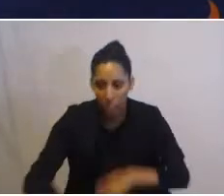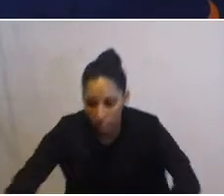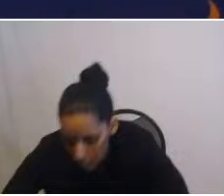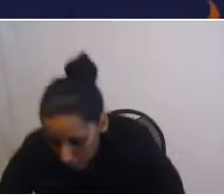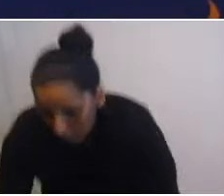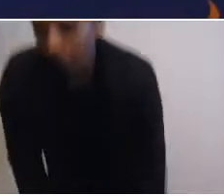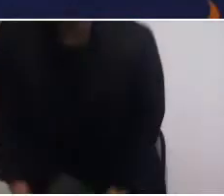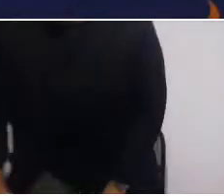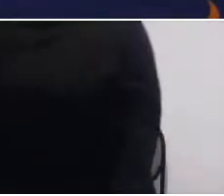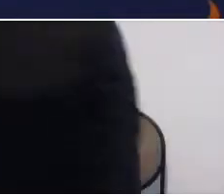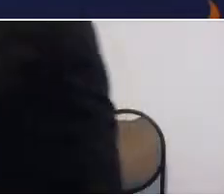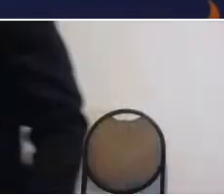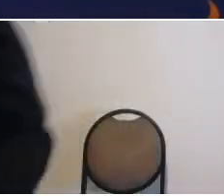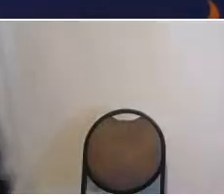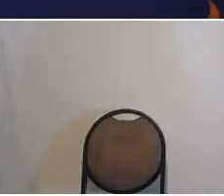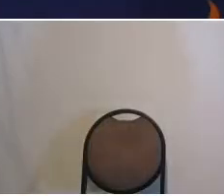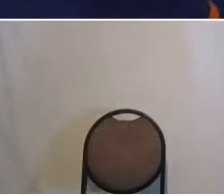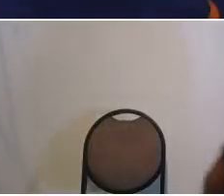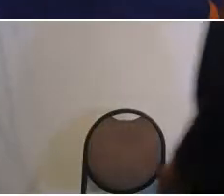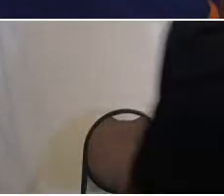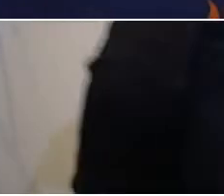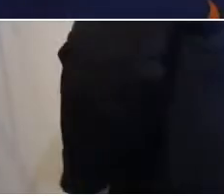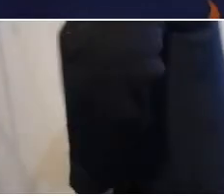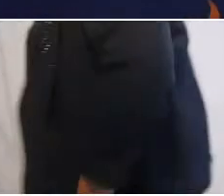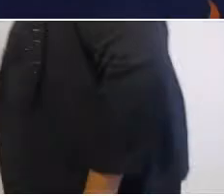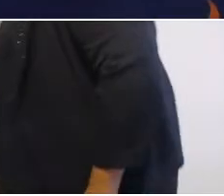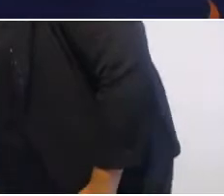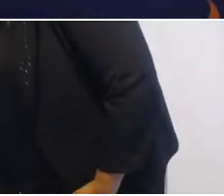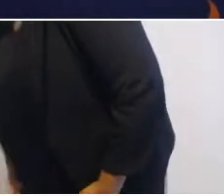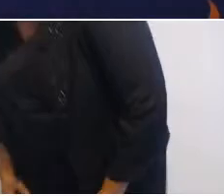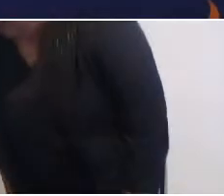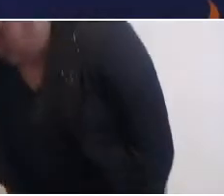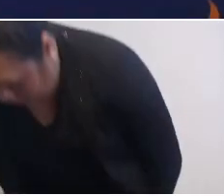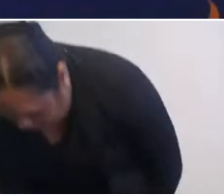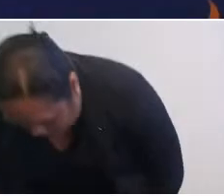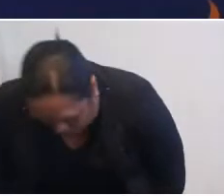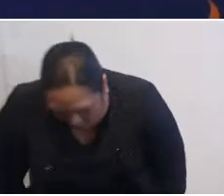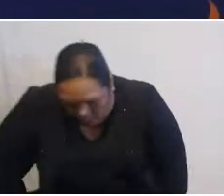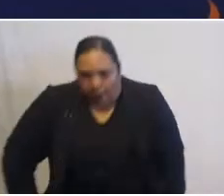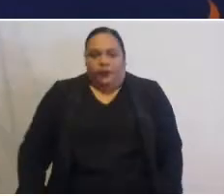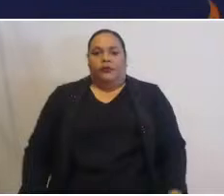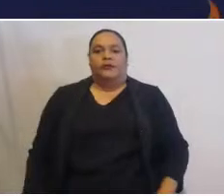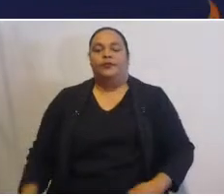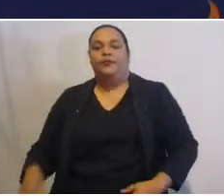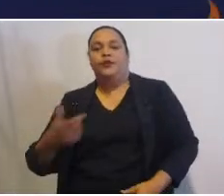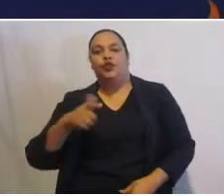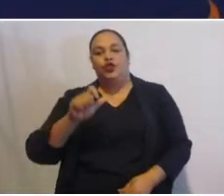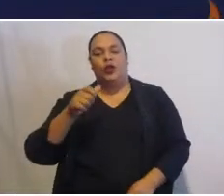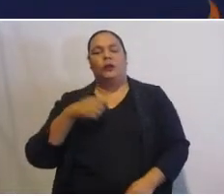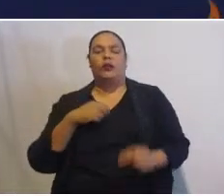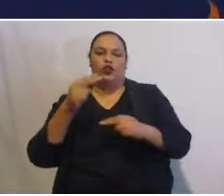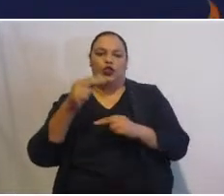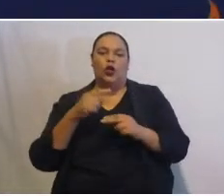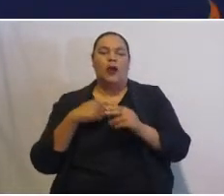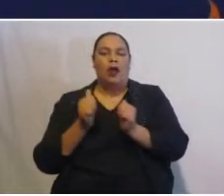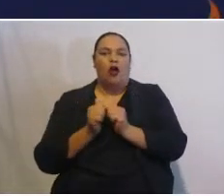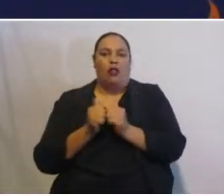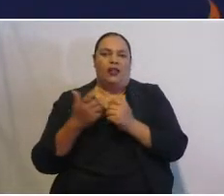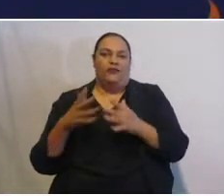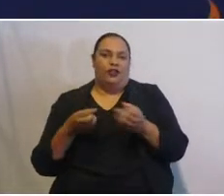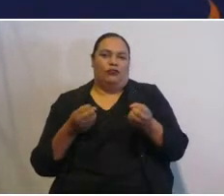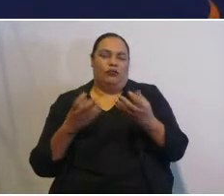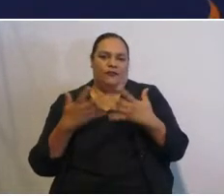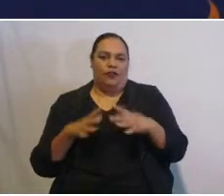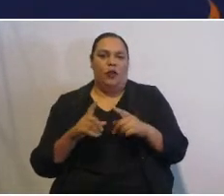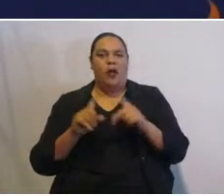Chair, if you allow me briefly, my colleagues have touched most of this. I just want to clarify the issue